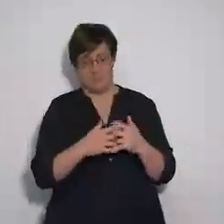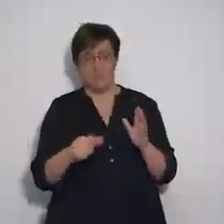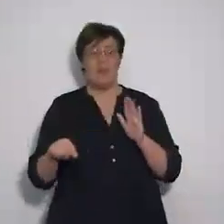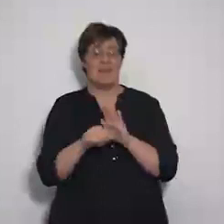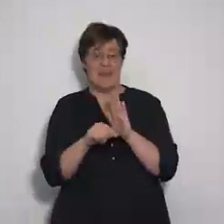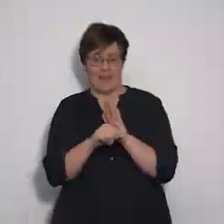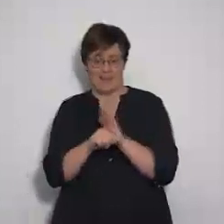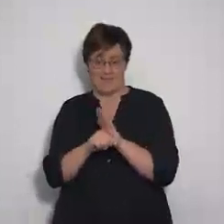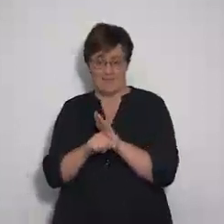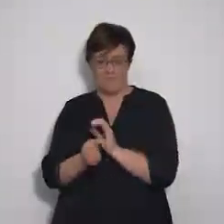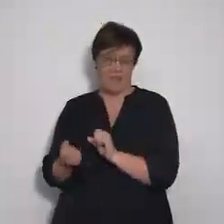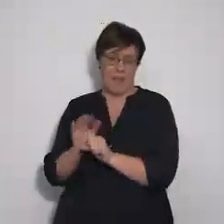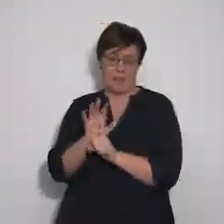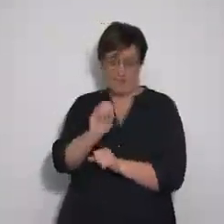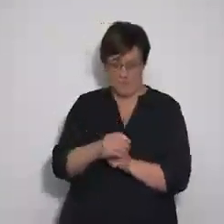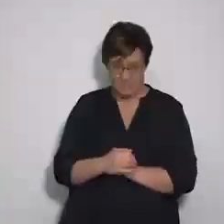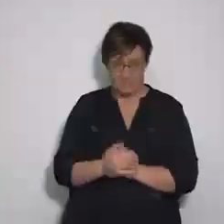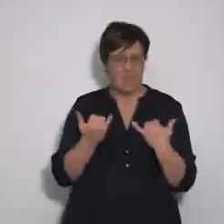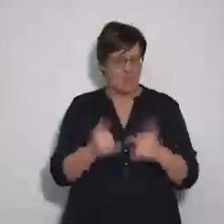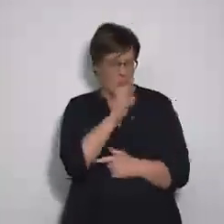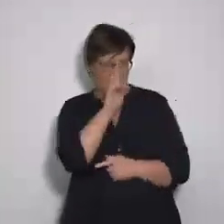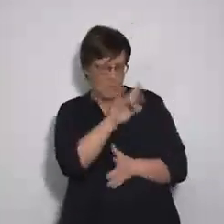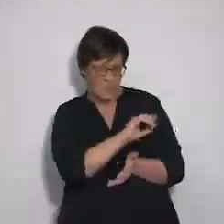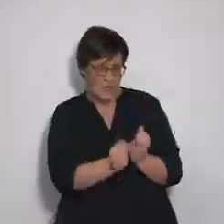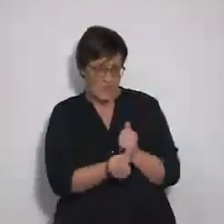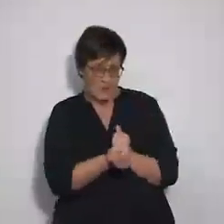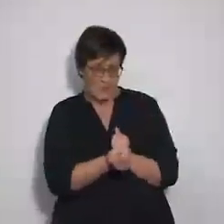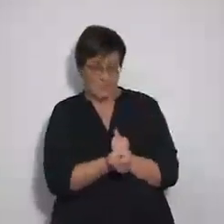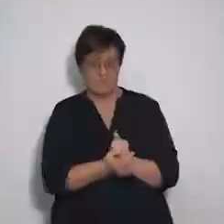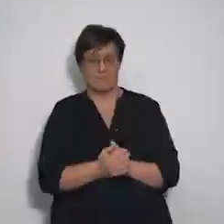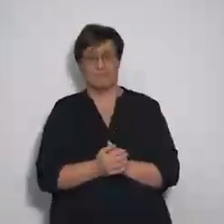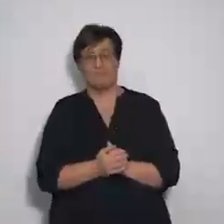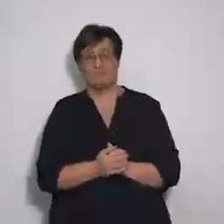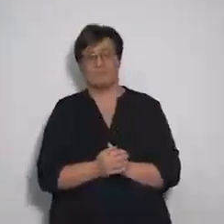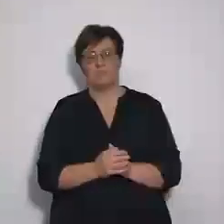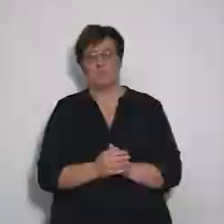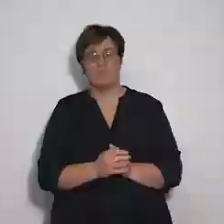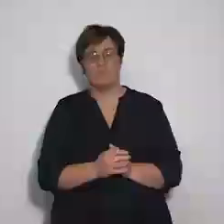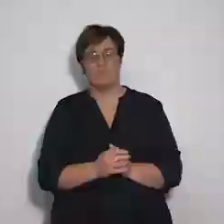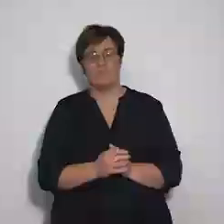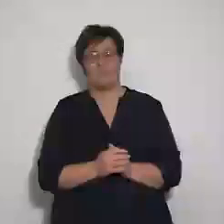population in a negative way. So let's see now what happens to our growth curve.